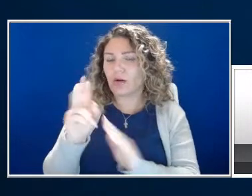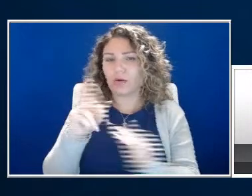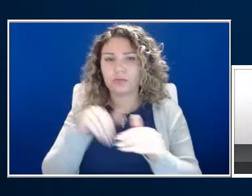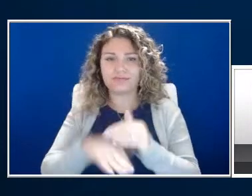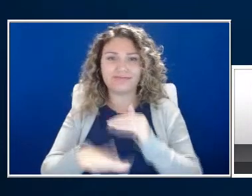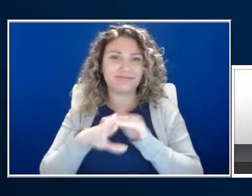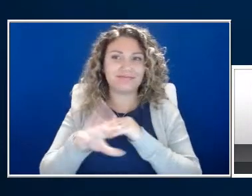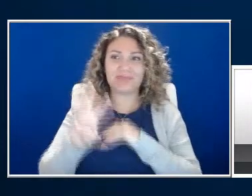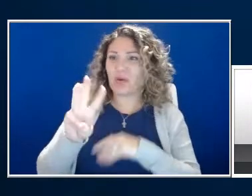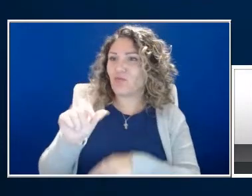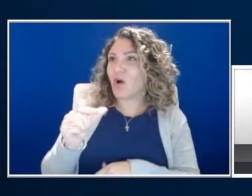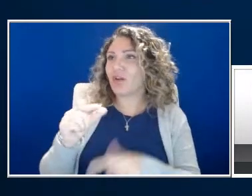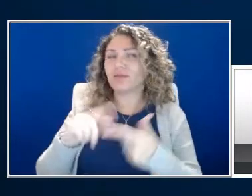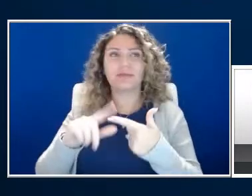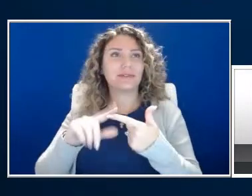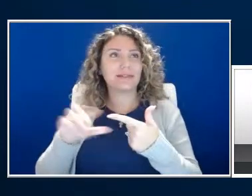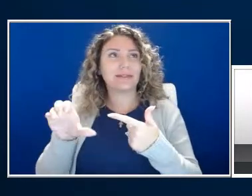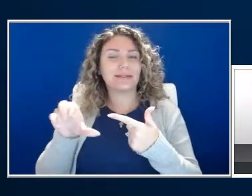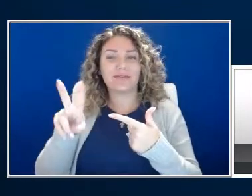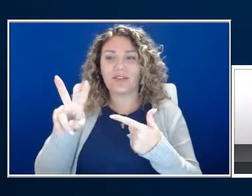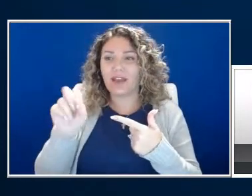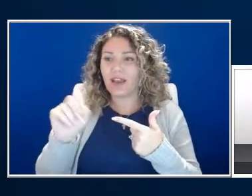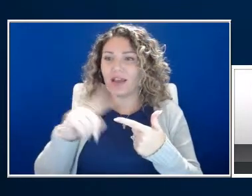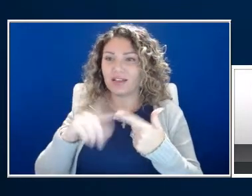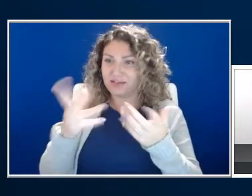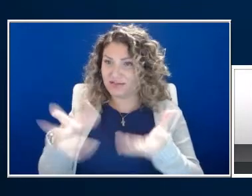Walgreens or CVS, should we just go ahead and get them out of the way?